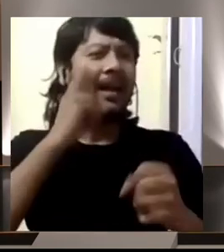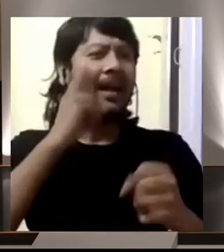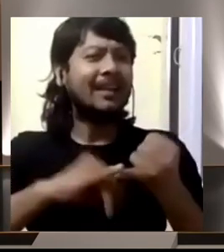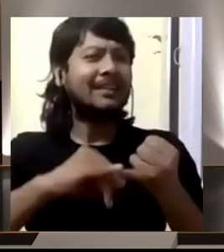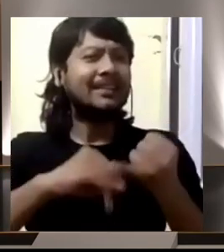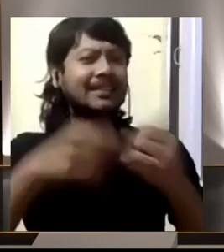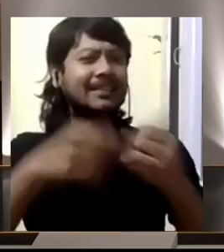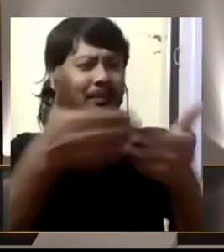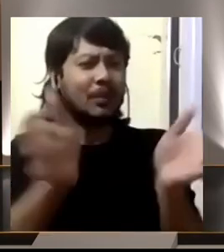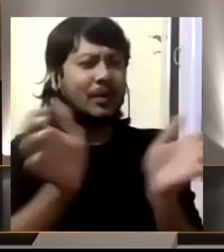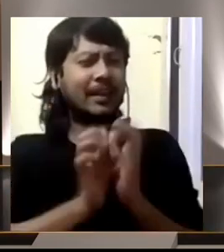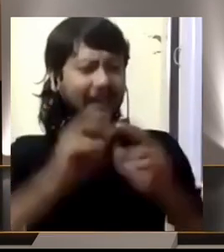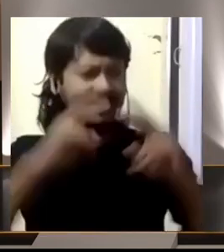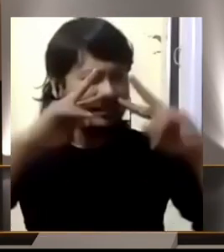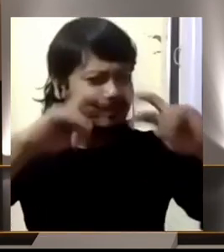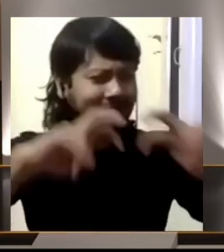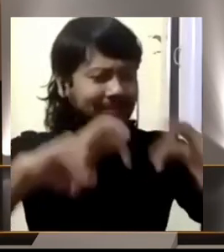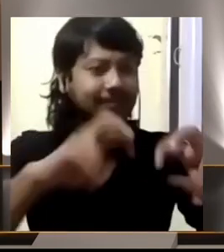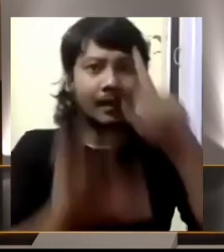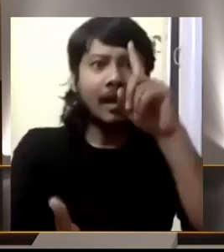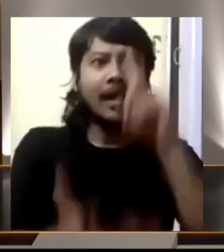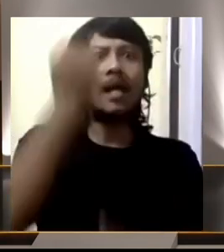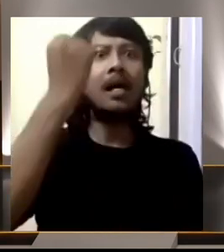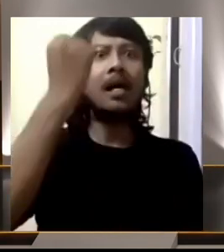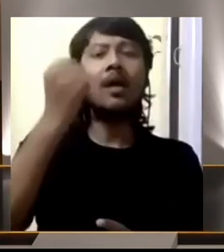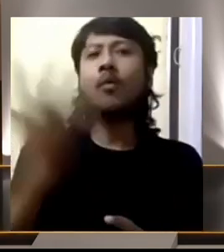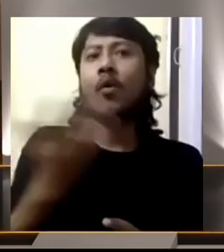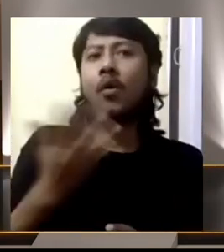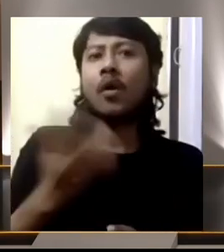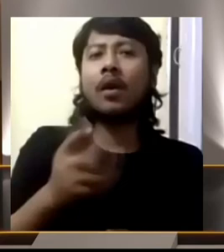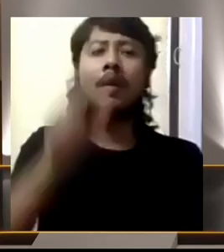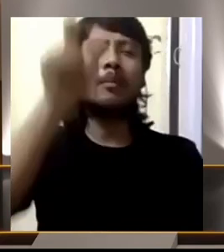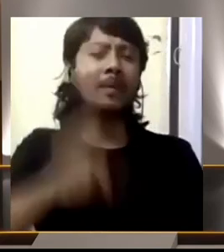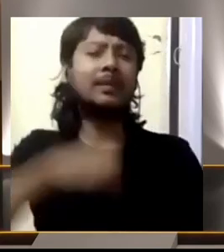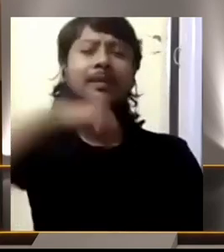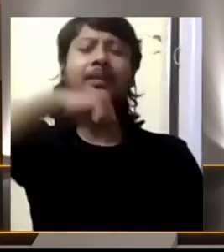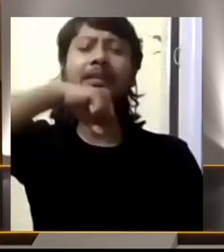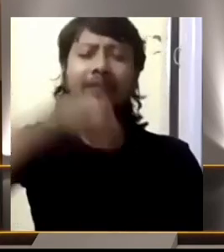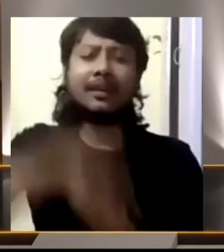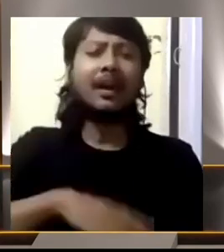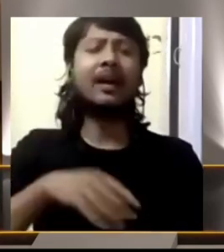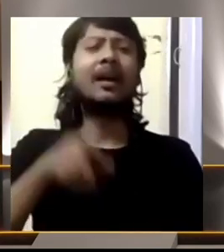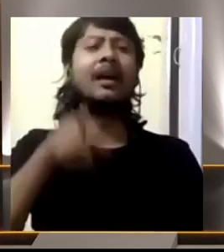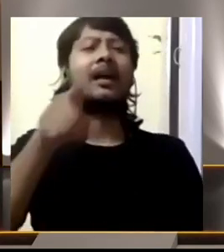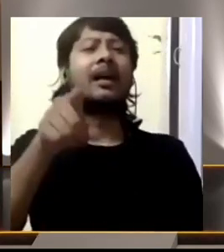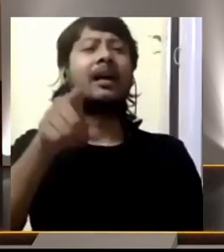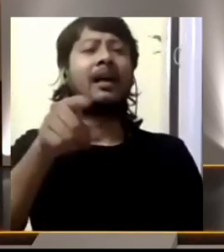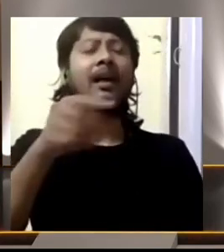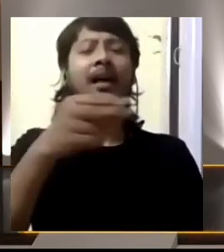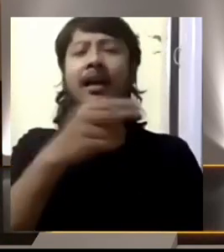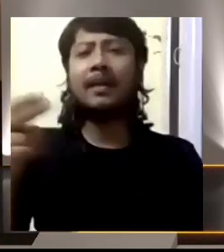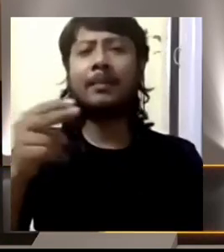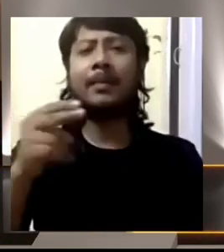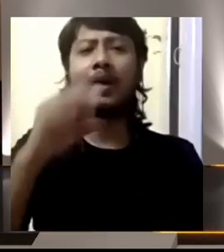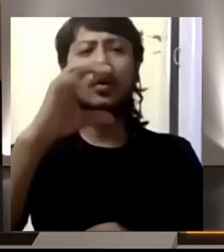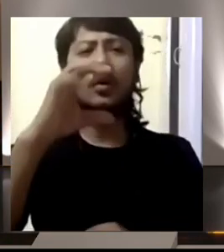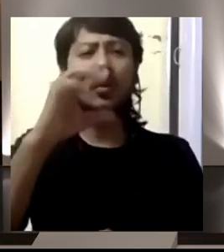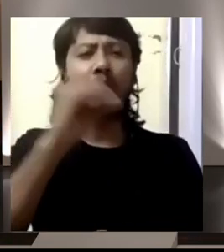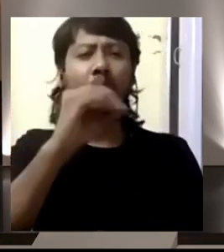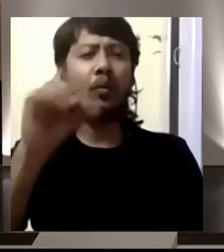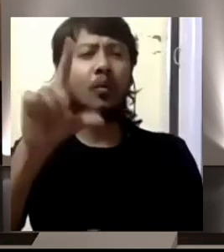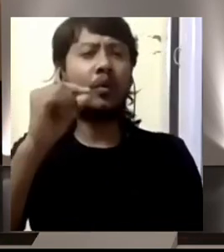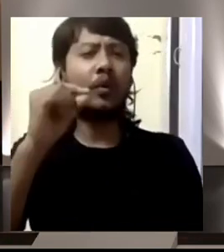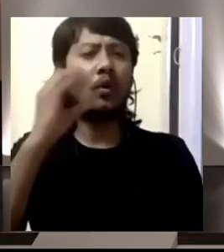across the work of a young man whose name is Julio Cerputu Silla. Julio lives in Argentina.